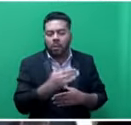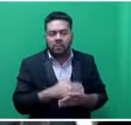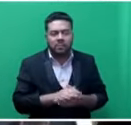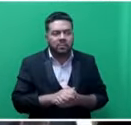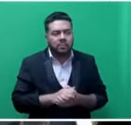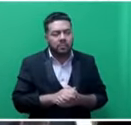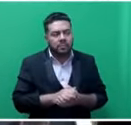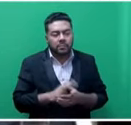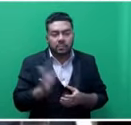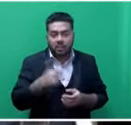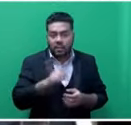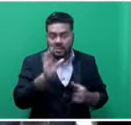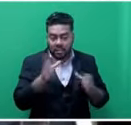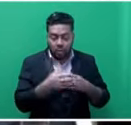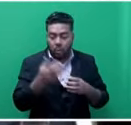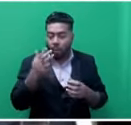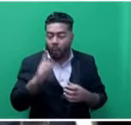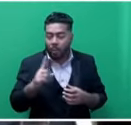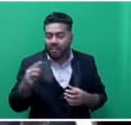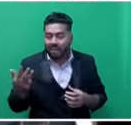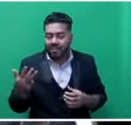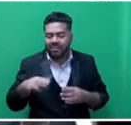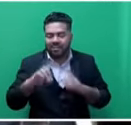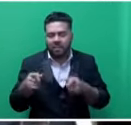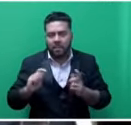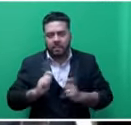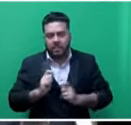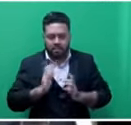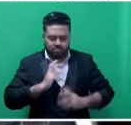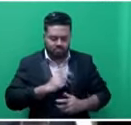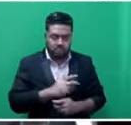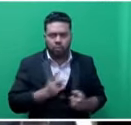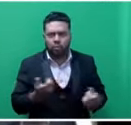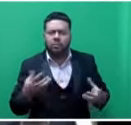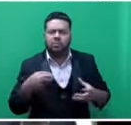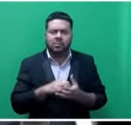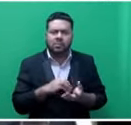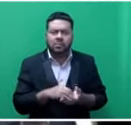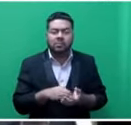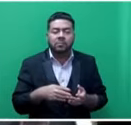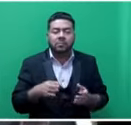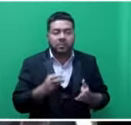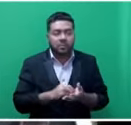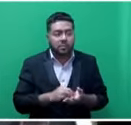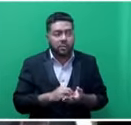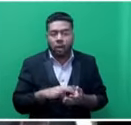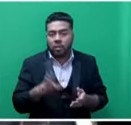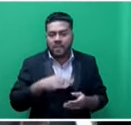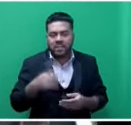be amended in order for the Electoral Commission to approve observers and not the Minister for Election. That